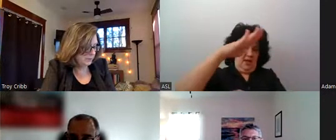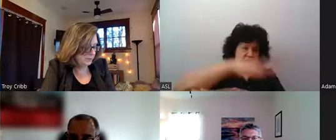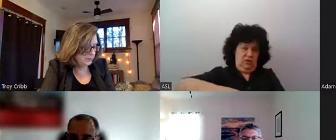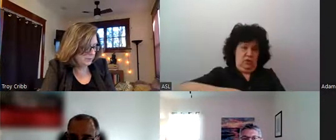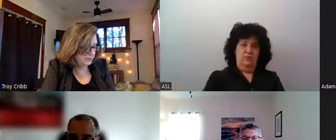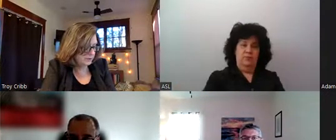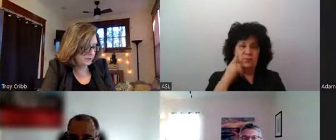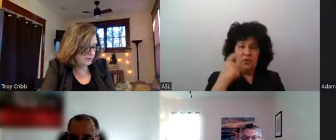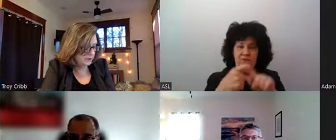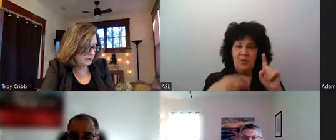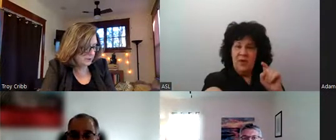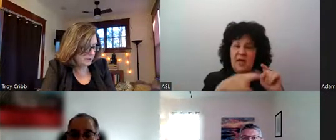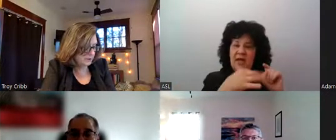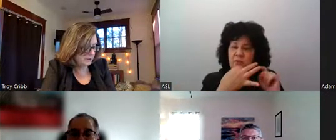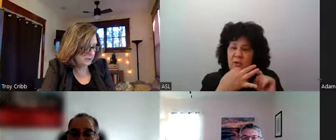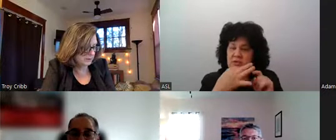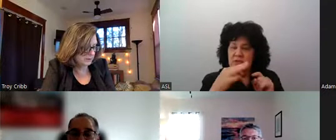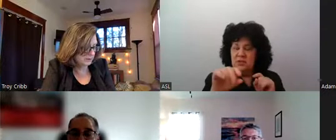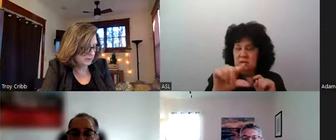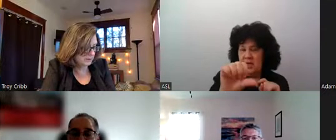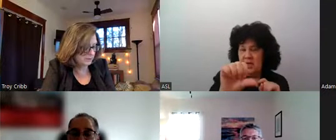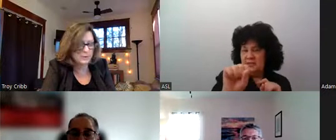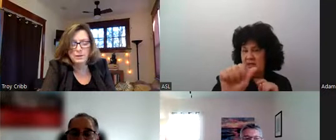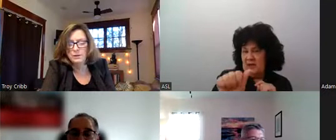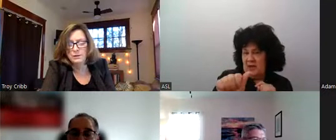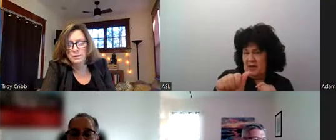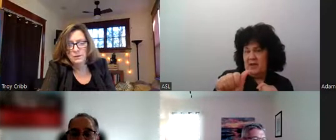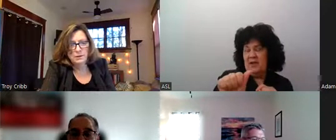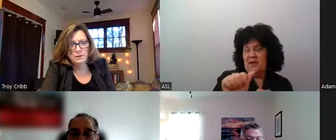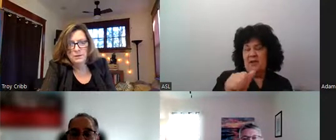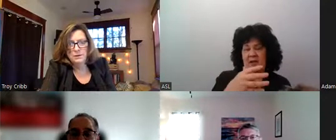hearing from the experts at GSA and just really